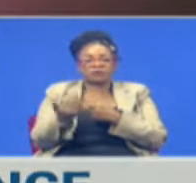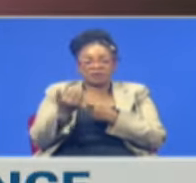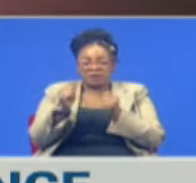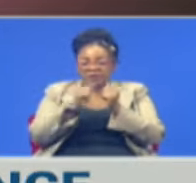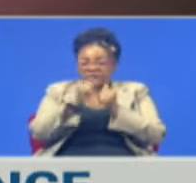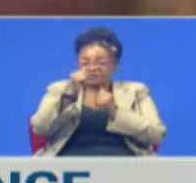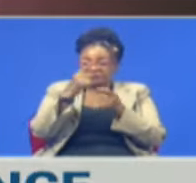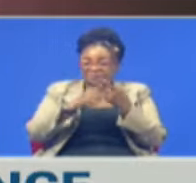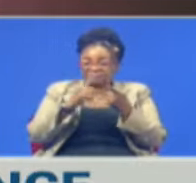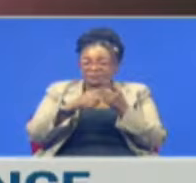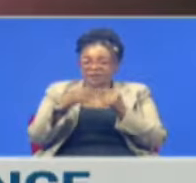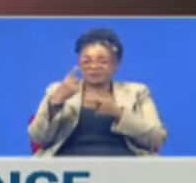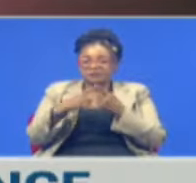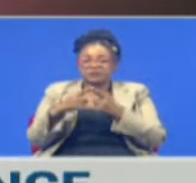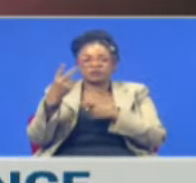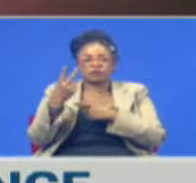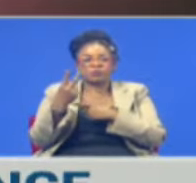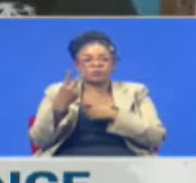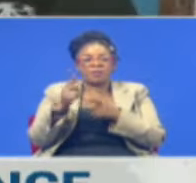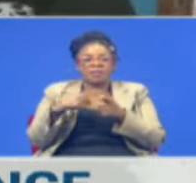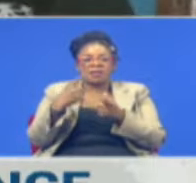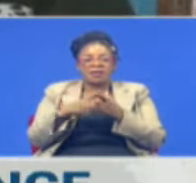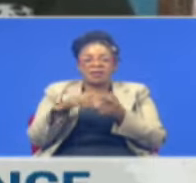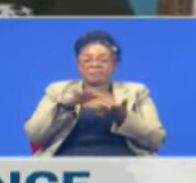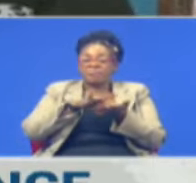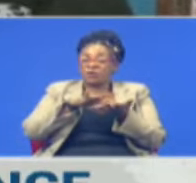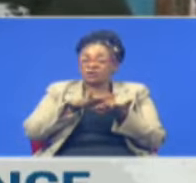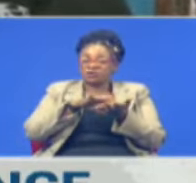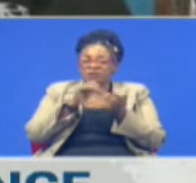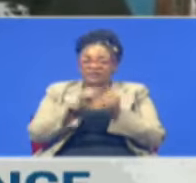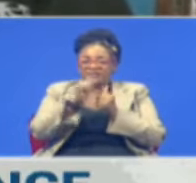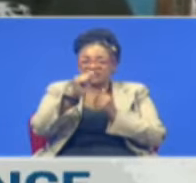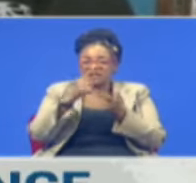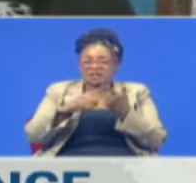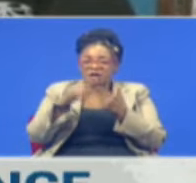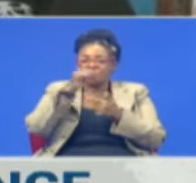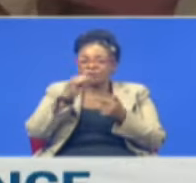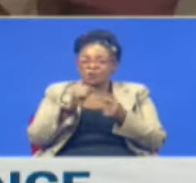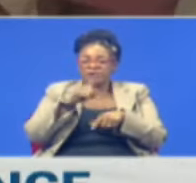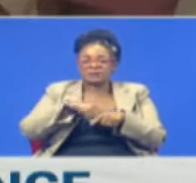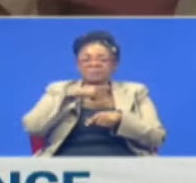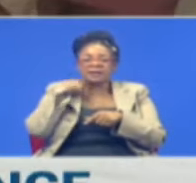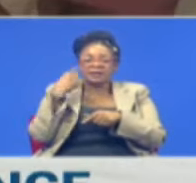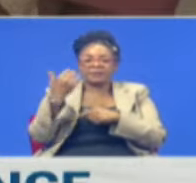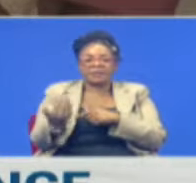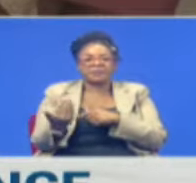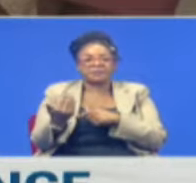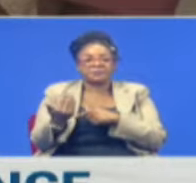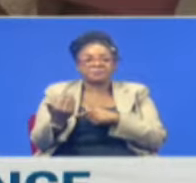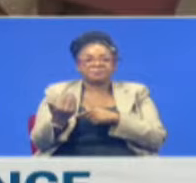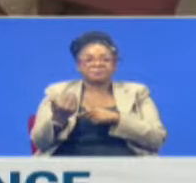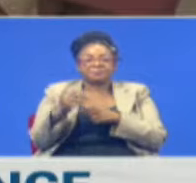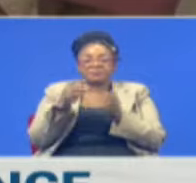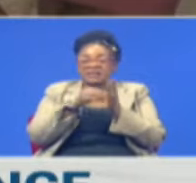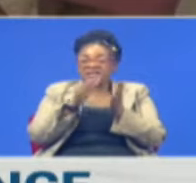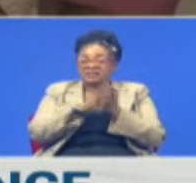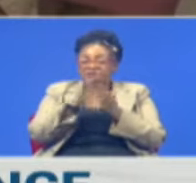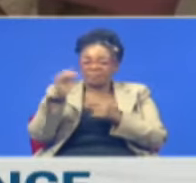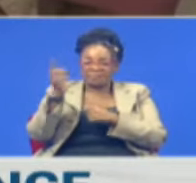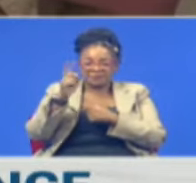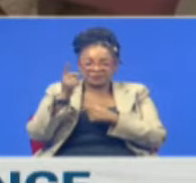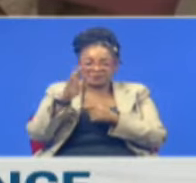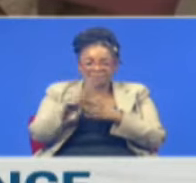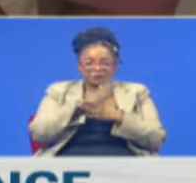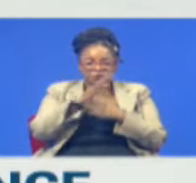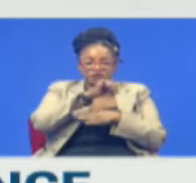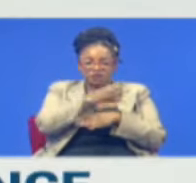15-year-old and 2-year-old. He then poisoned the 15-year-old after killing the youngest. According to data from the ministry, between January